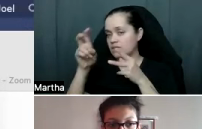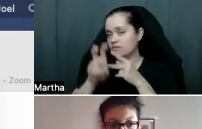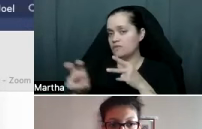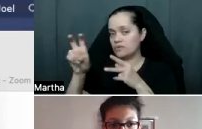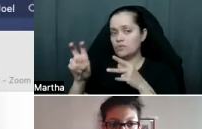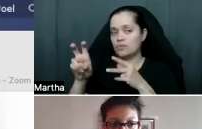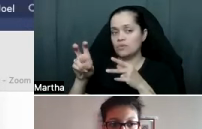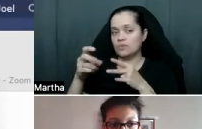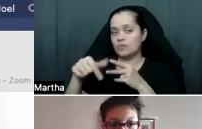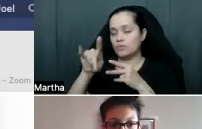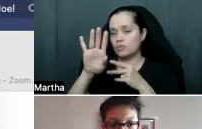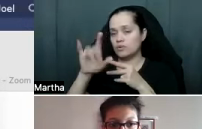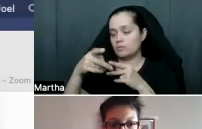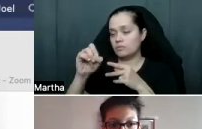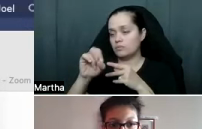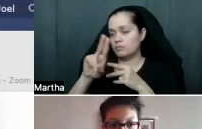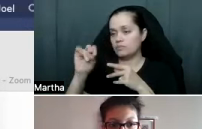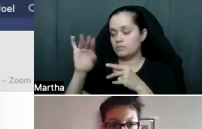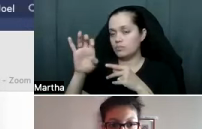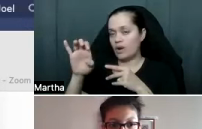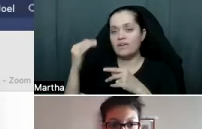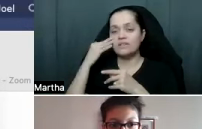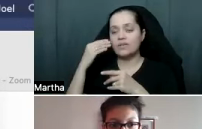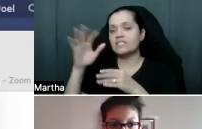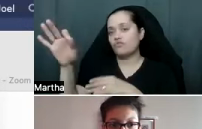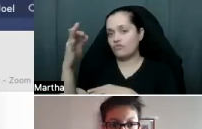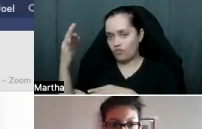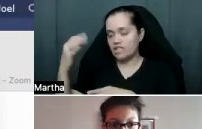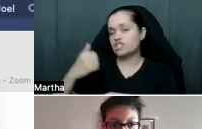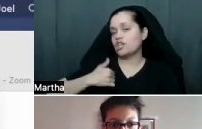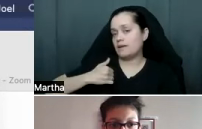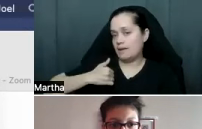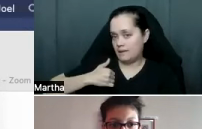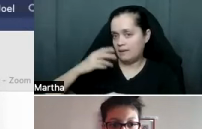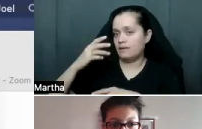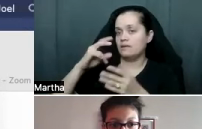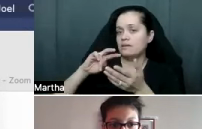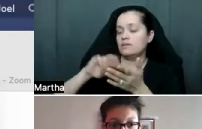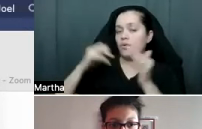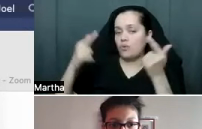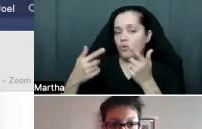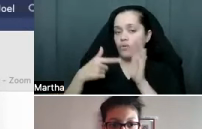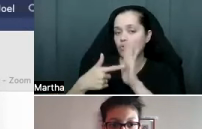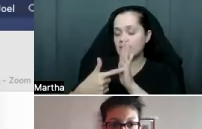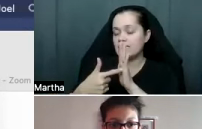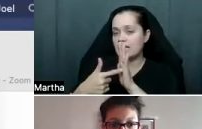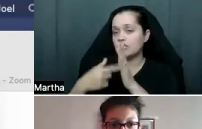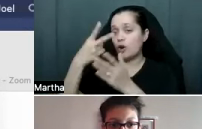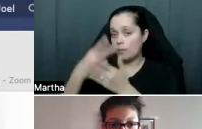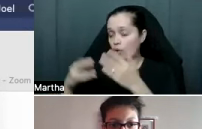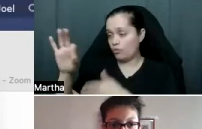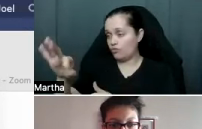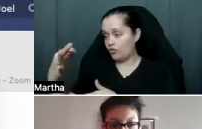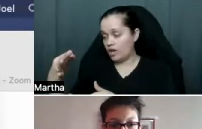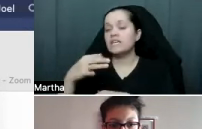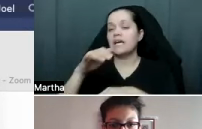Quebec province, of course, is notably French Canadian. So all the signs here are in French and in